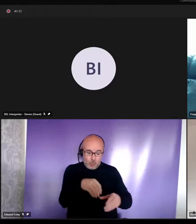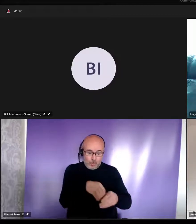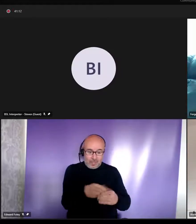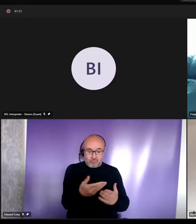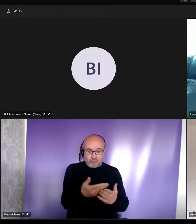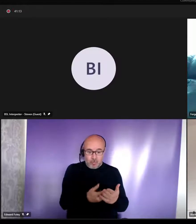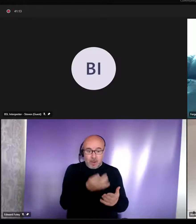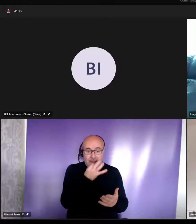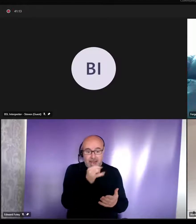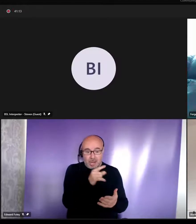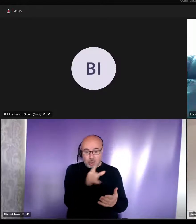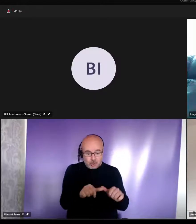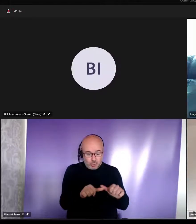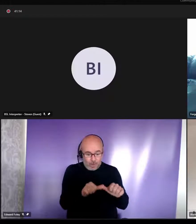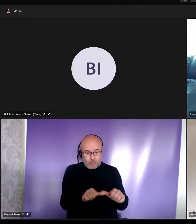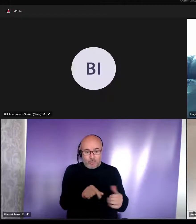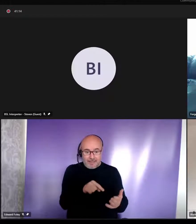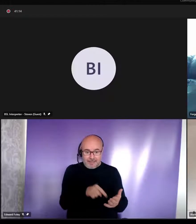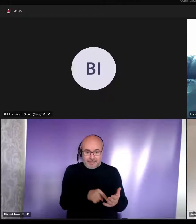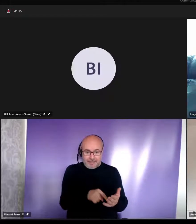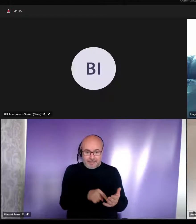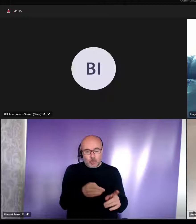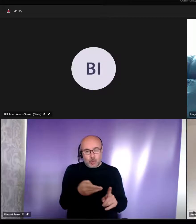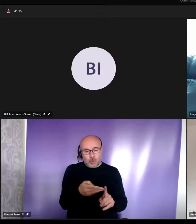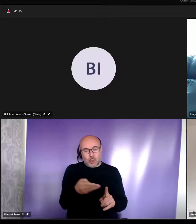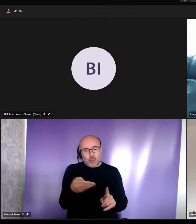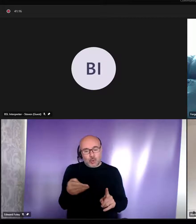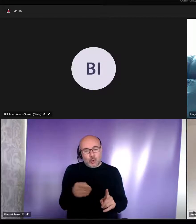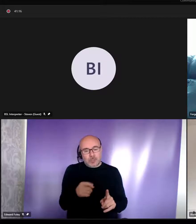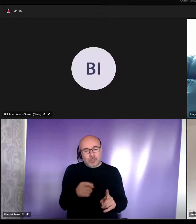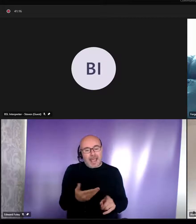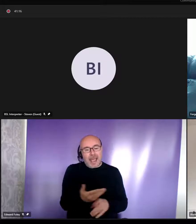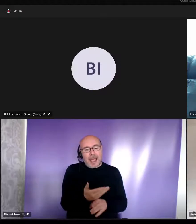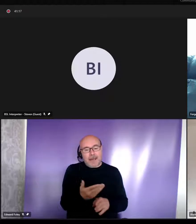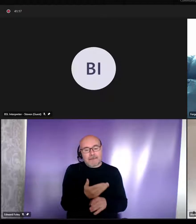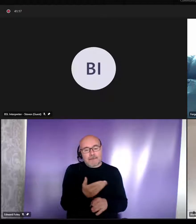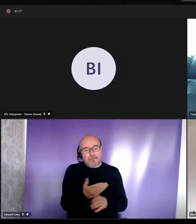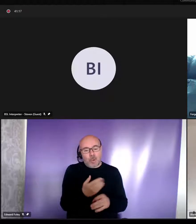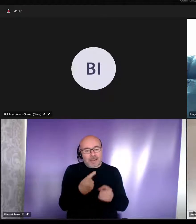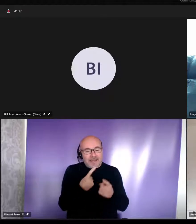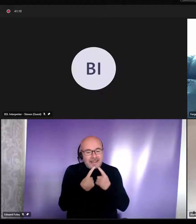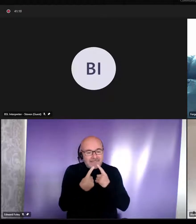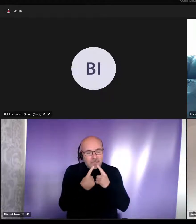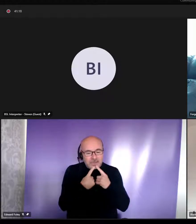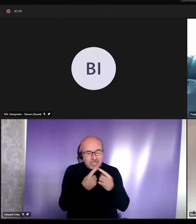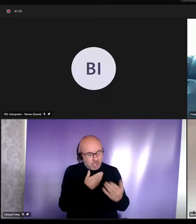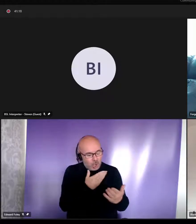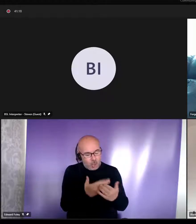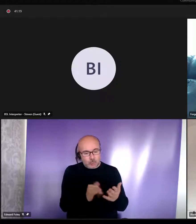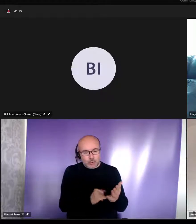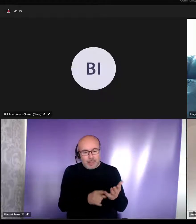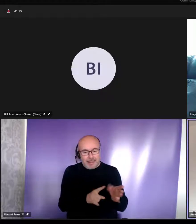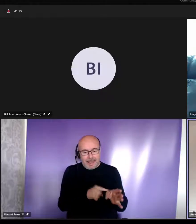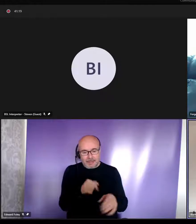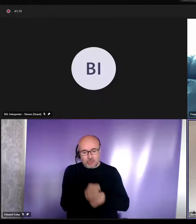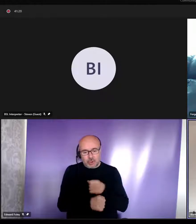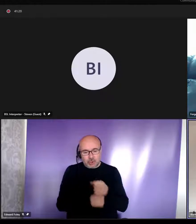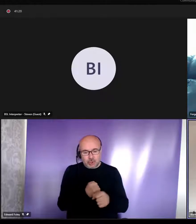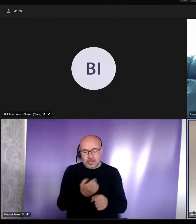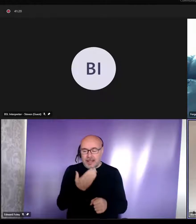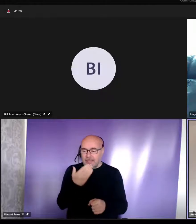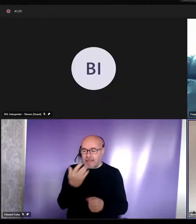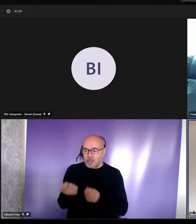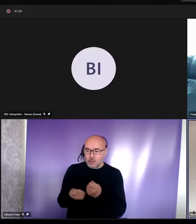the recommendation to note the employment information for the resource for the period of May to July this year. Thank you, Chair. Thank you,